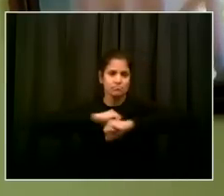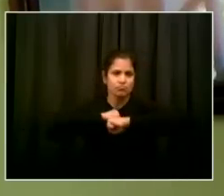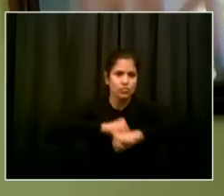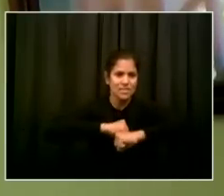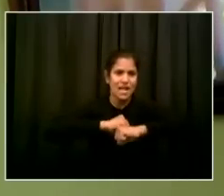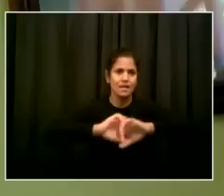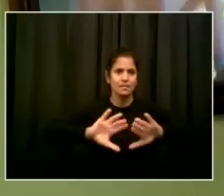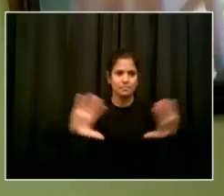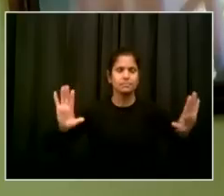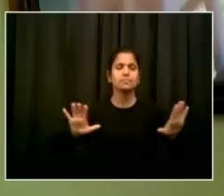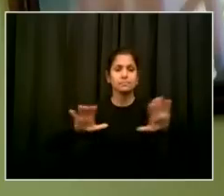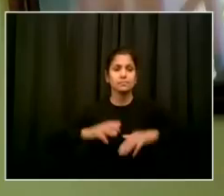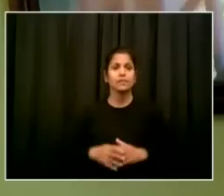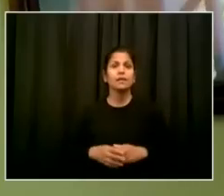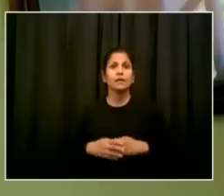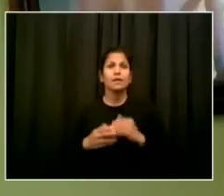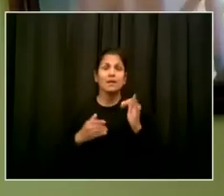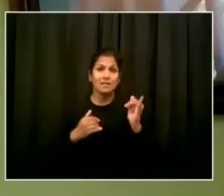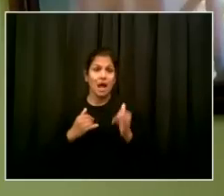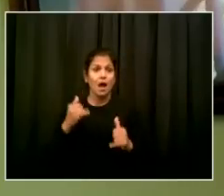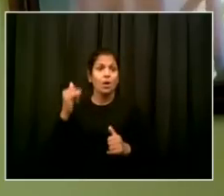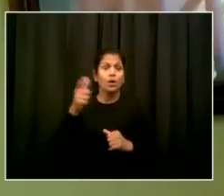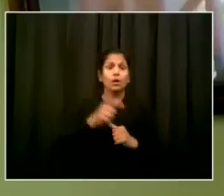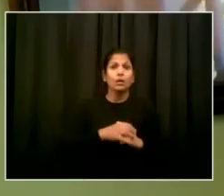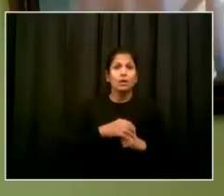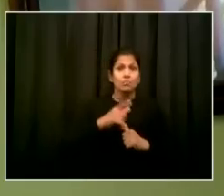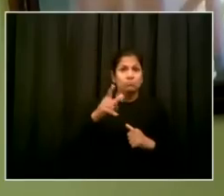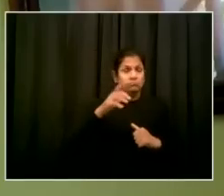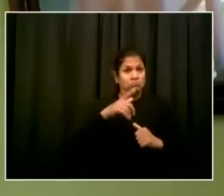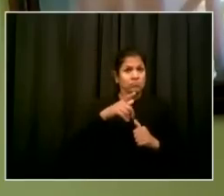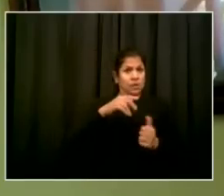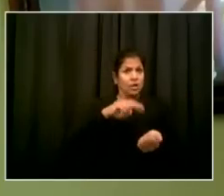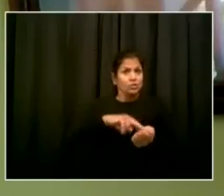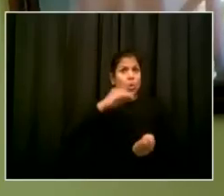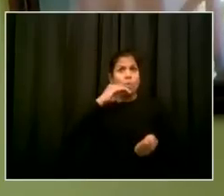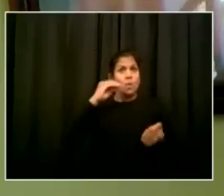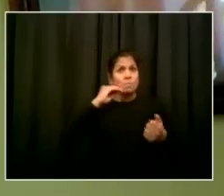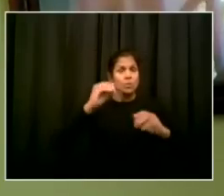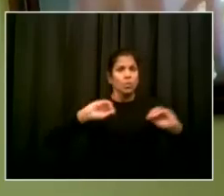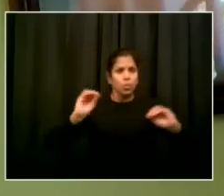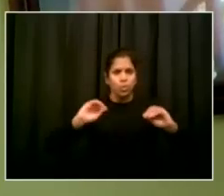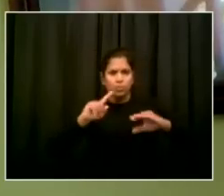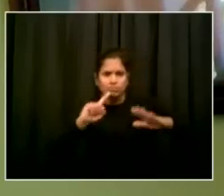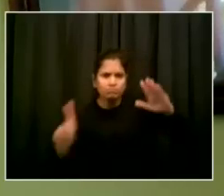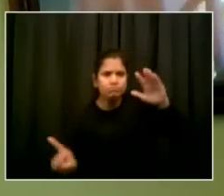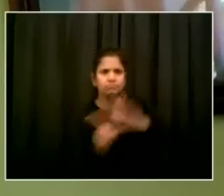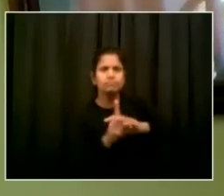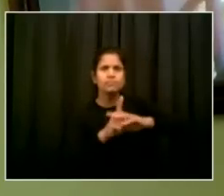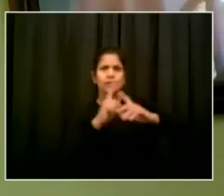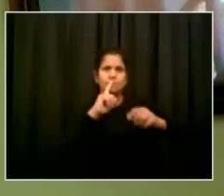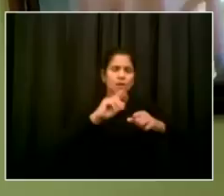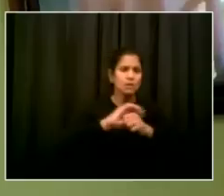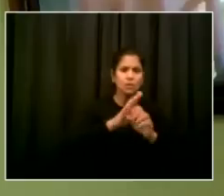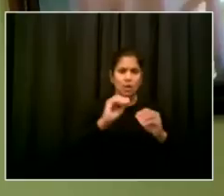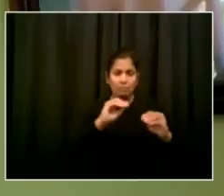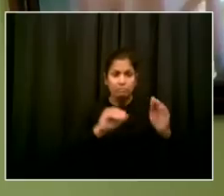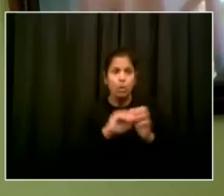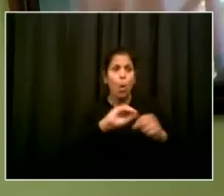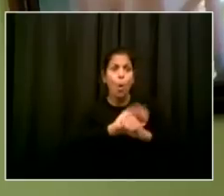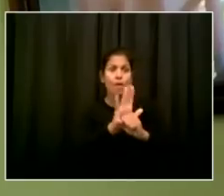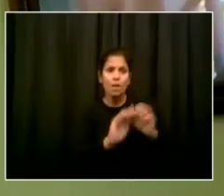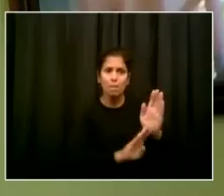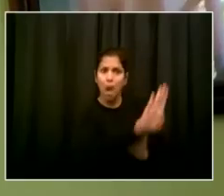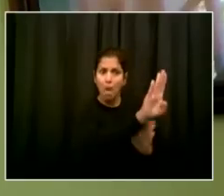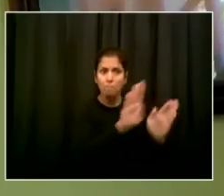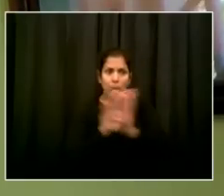all to the resurgence that we're seeing in various parts of Brooklyn and parts of Queens. But of course, it remains an area in which we